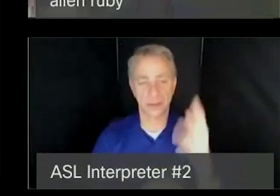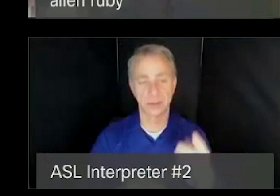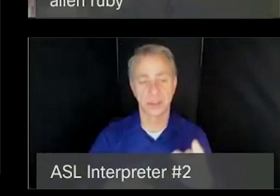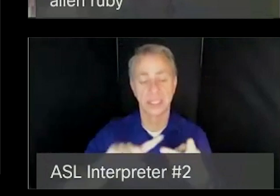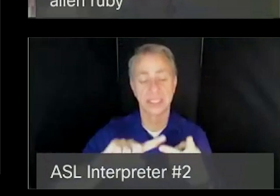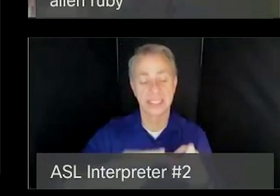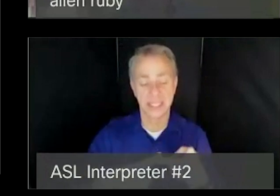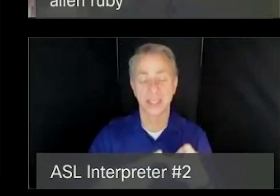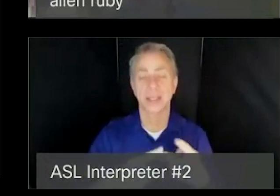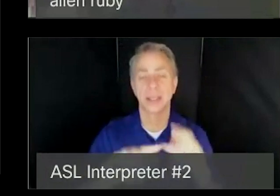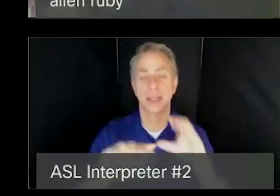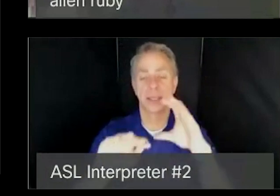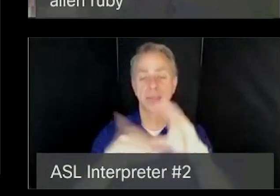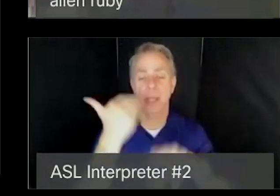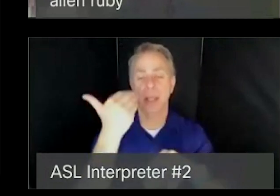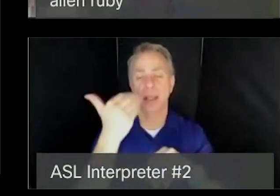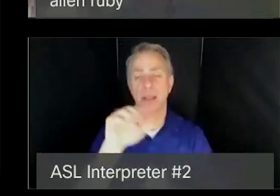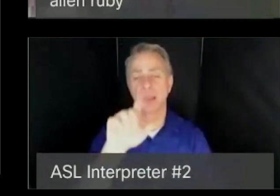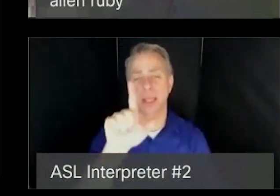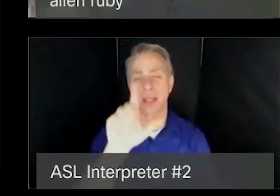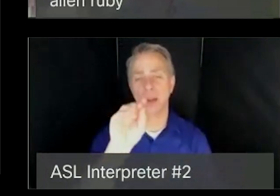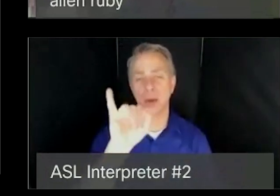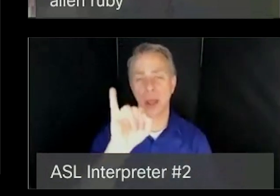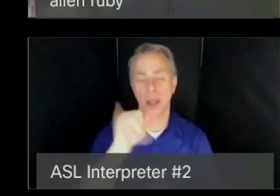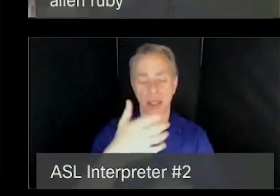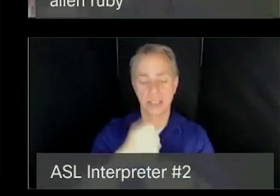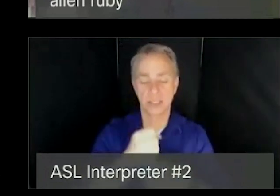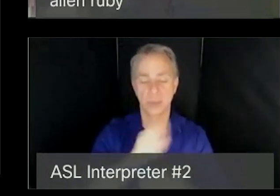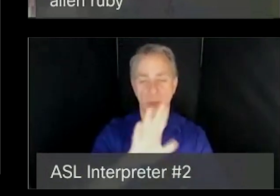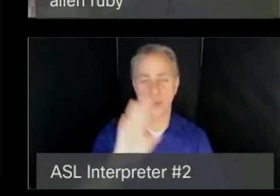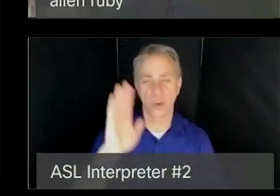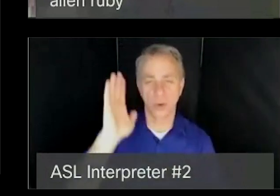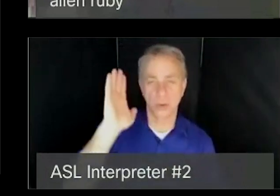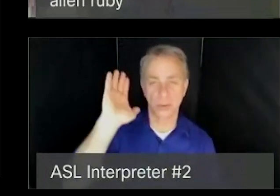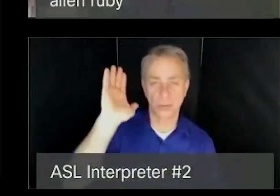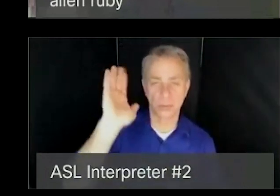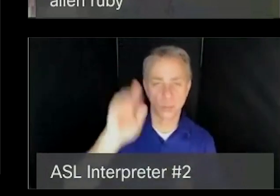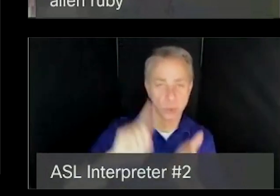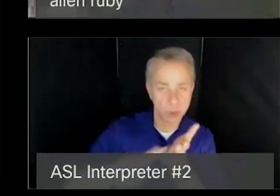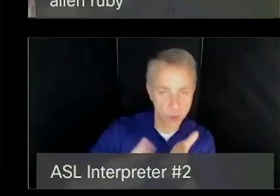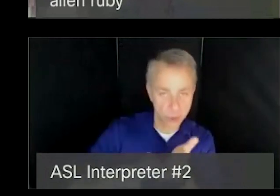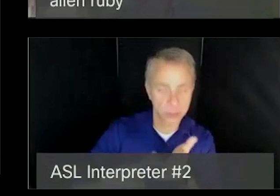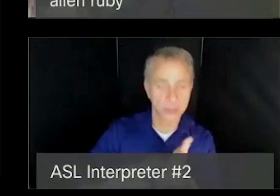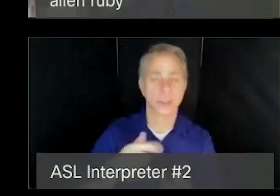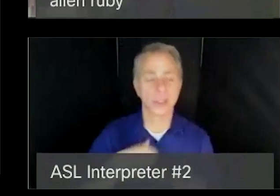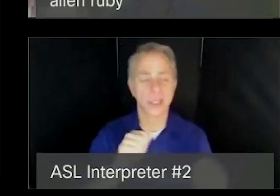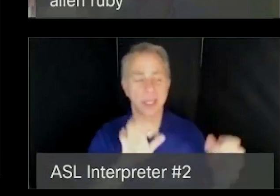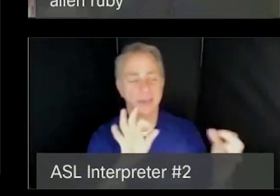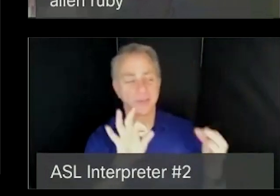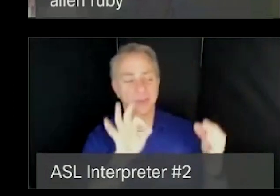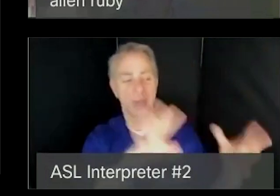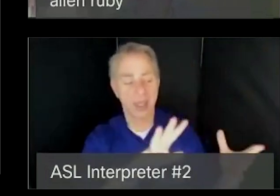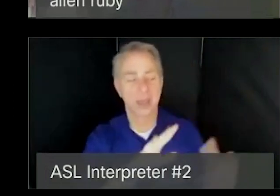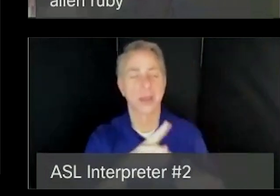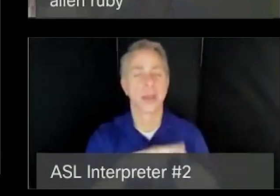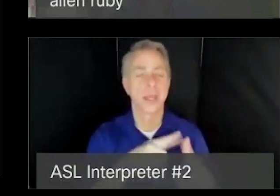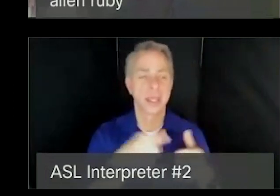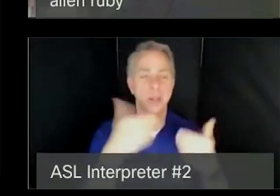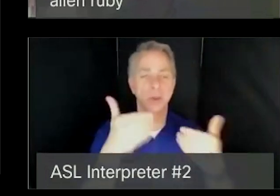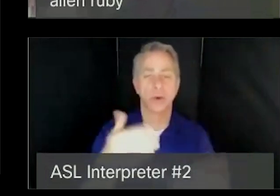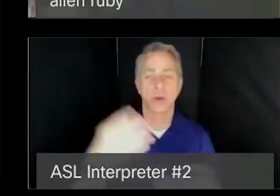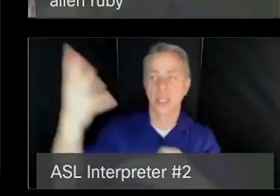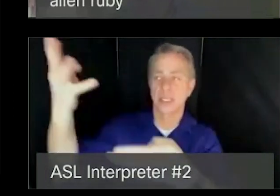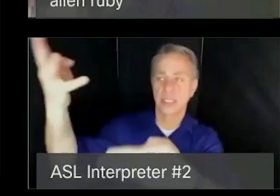an idea so that we can give you feedback on it, that you download the application packet, start working with it early from